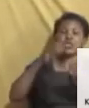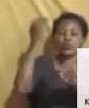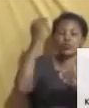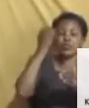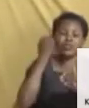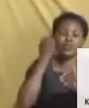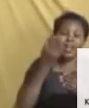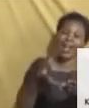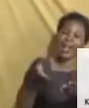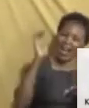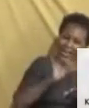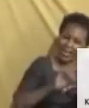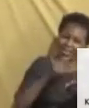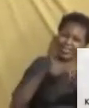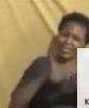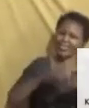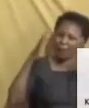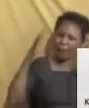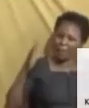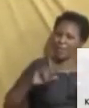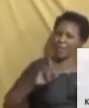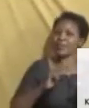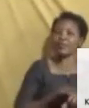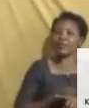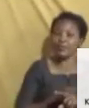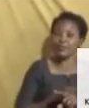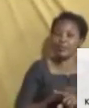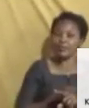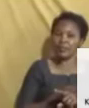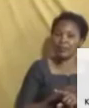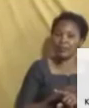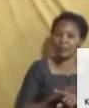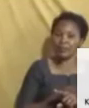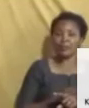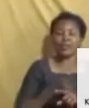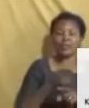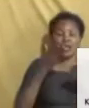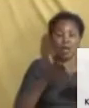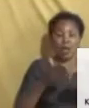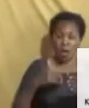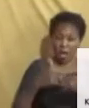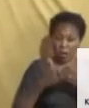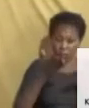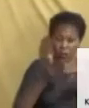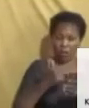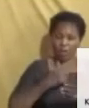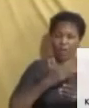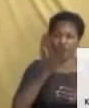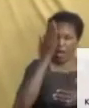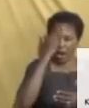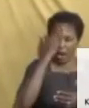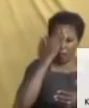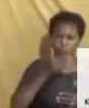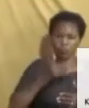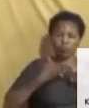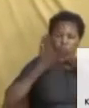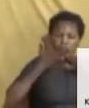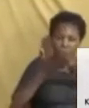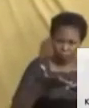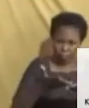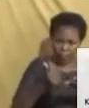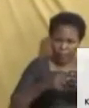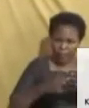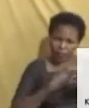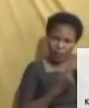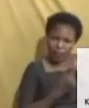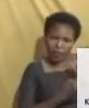a fundamental departure. To that extent, it is my humble submission that I have indicated the extent of